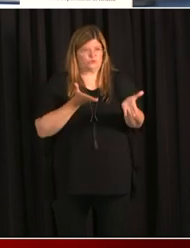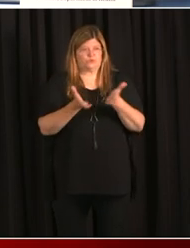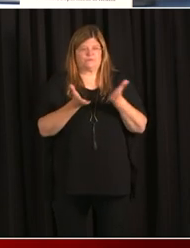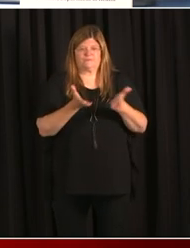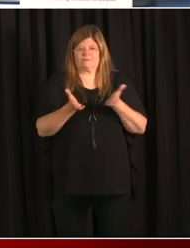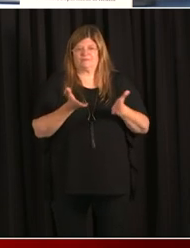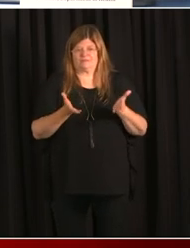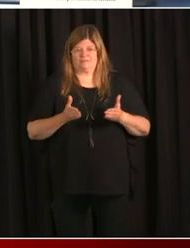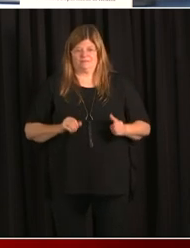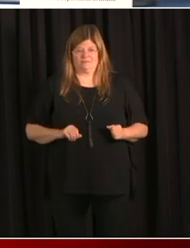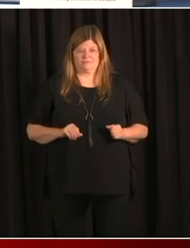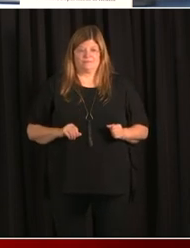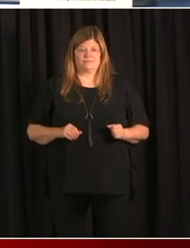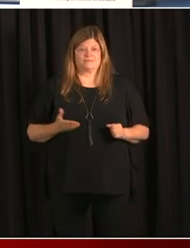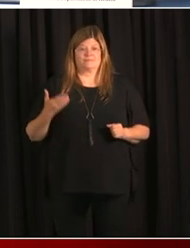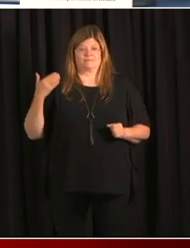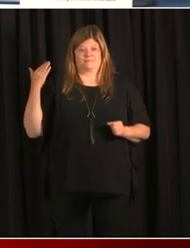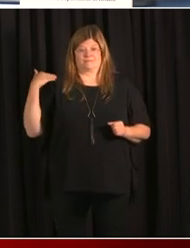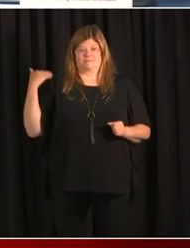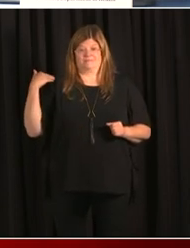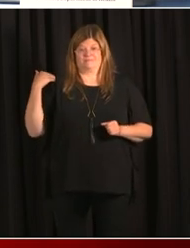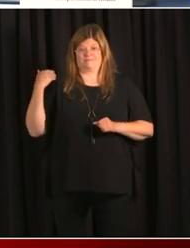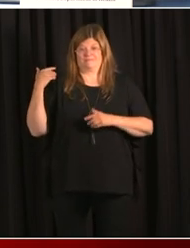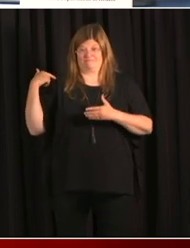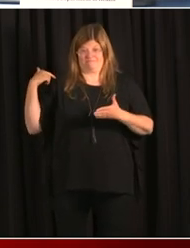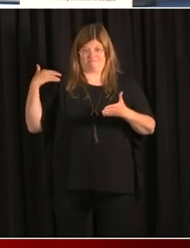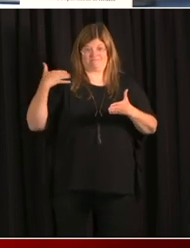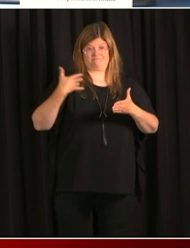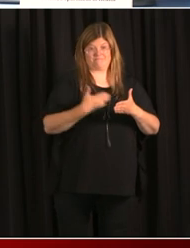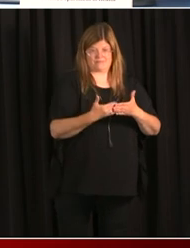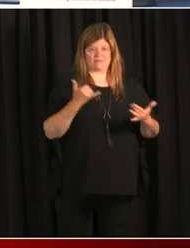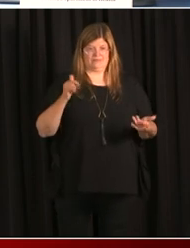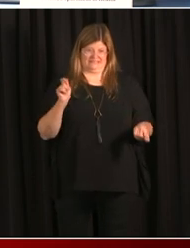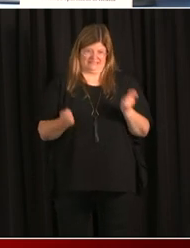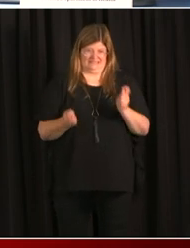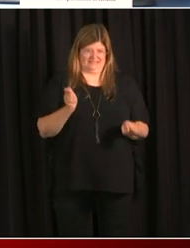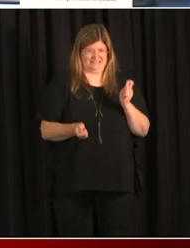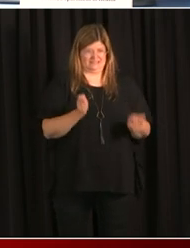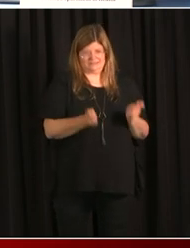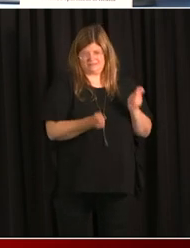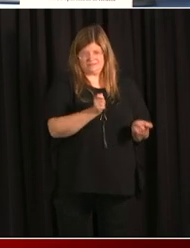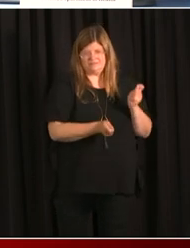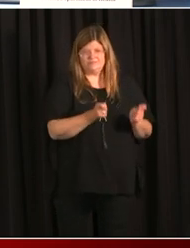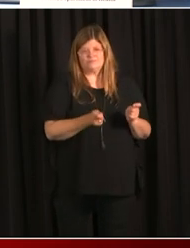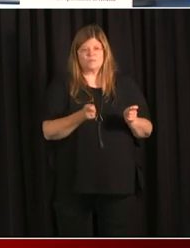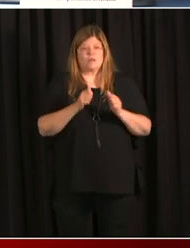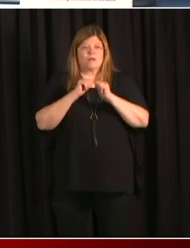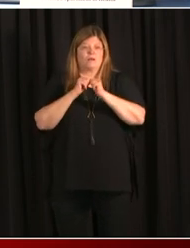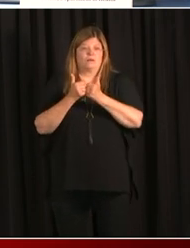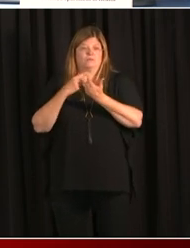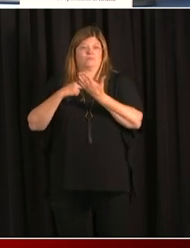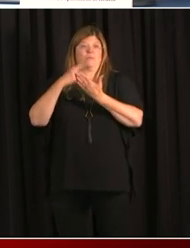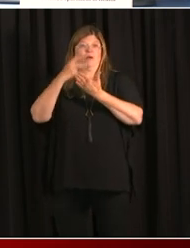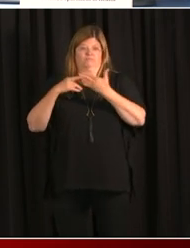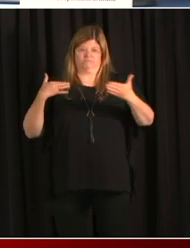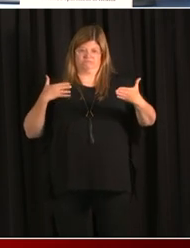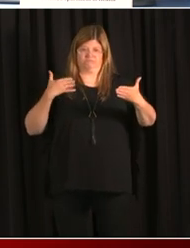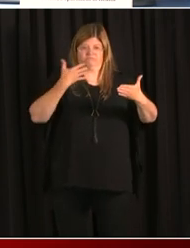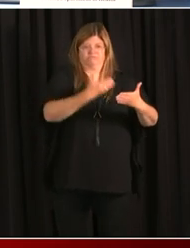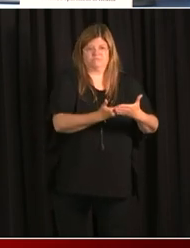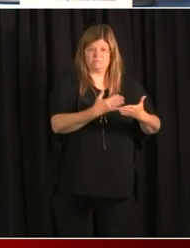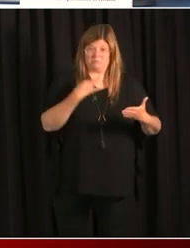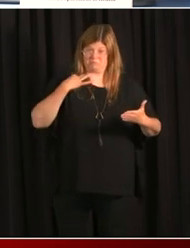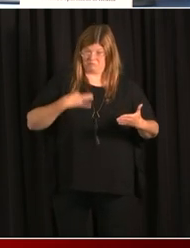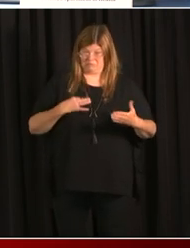linkudmv.org. And over the past several years, we have been able to modify the way that the program is delivered, such as the benefits. Many